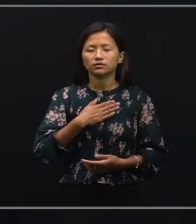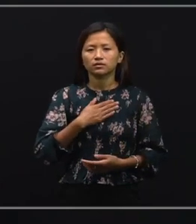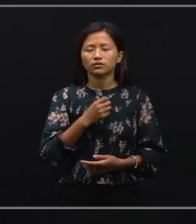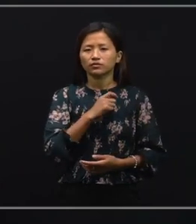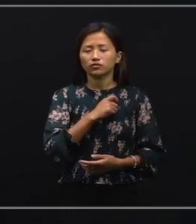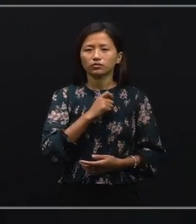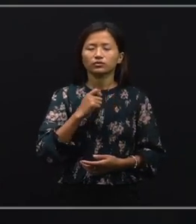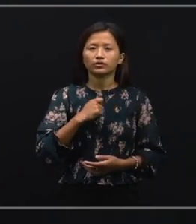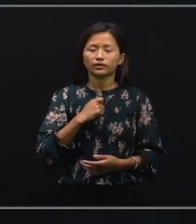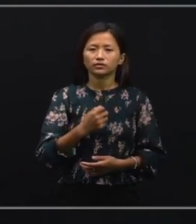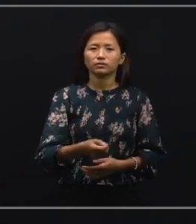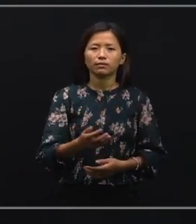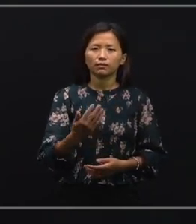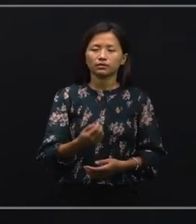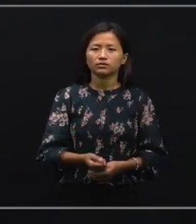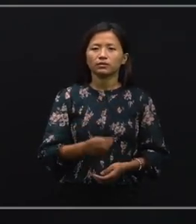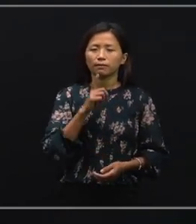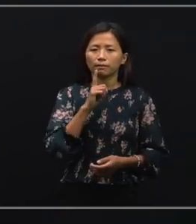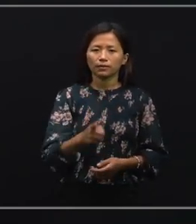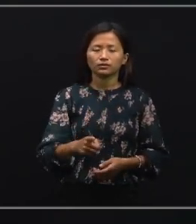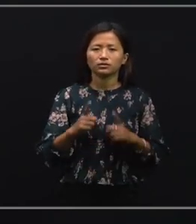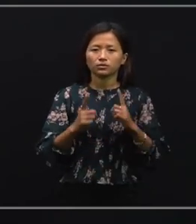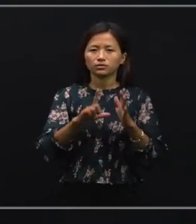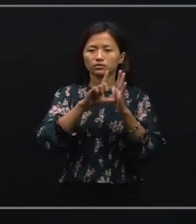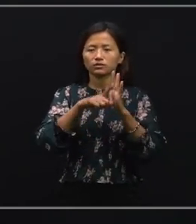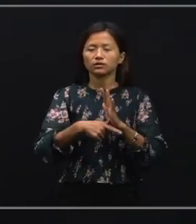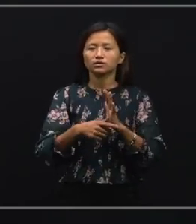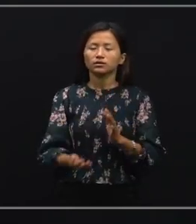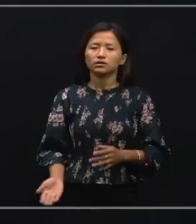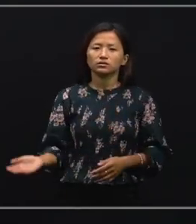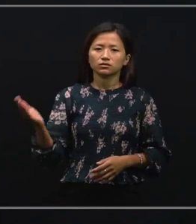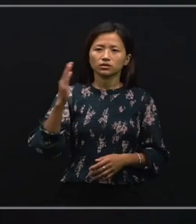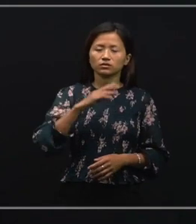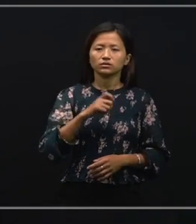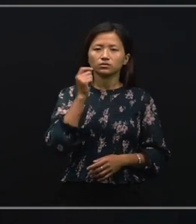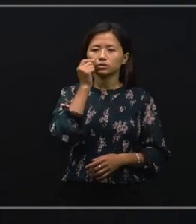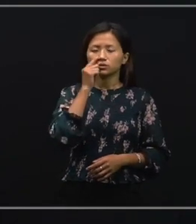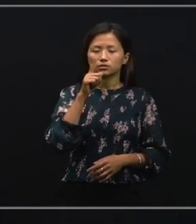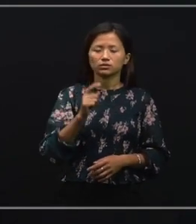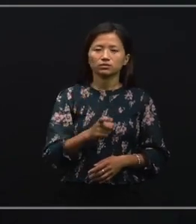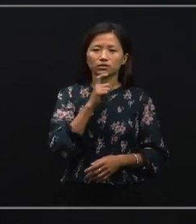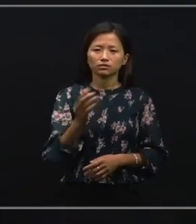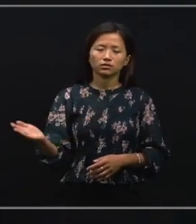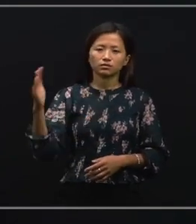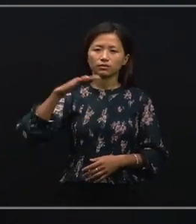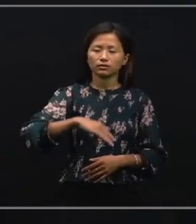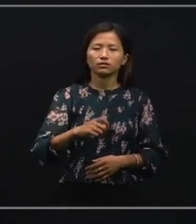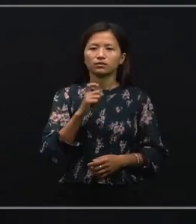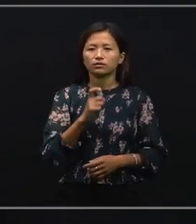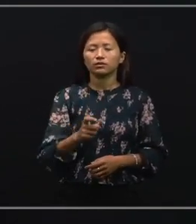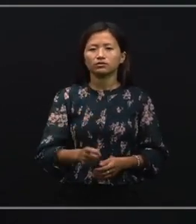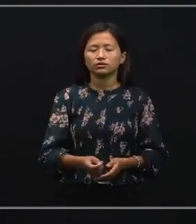said maybe. And then he said, "Come back, oh my daughter. I would forgive the chieftain. Come back,